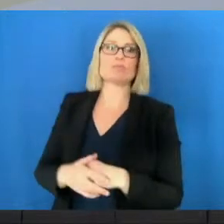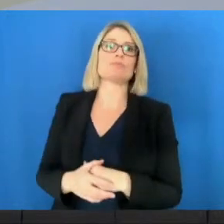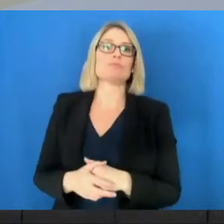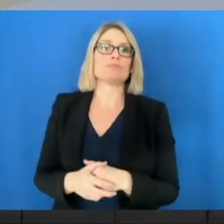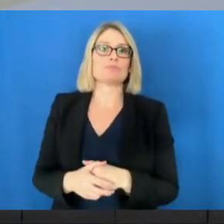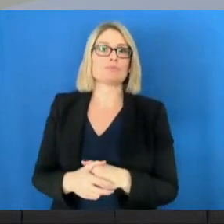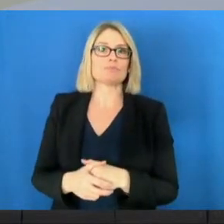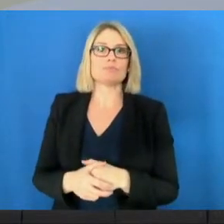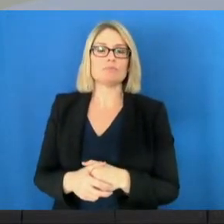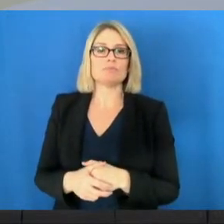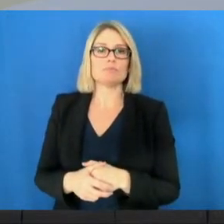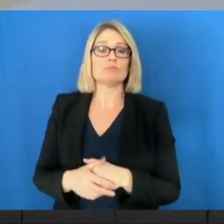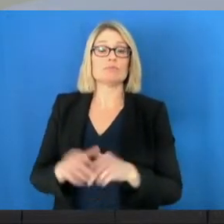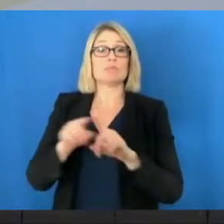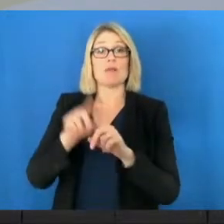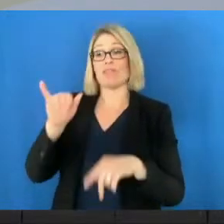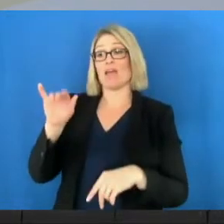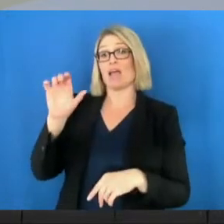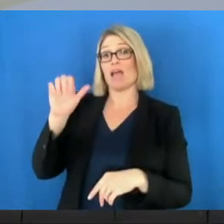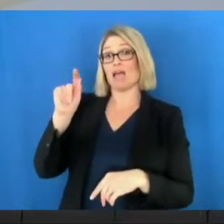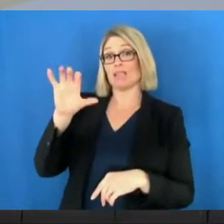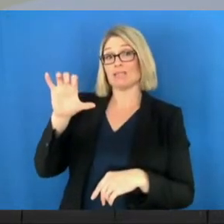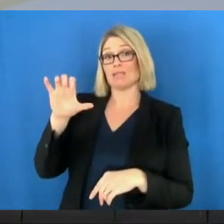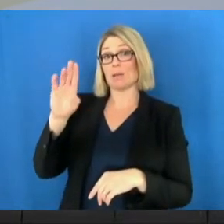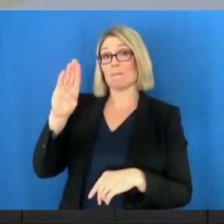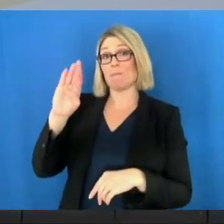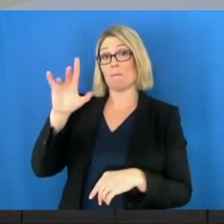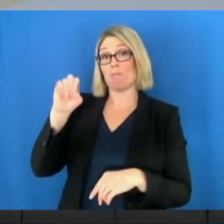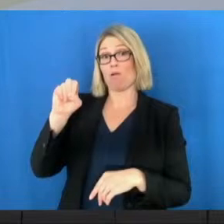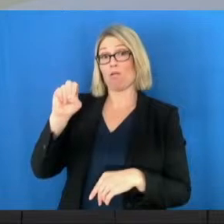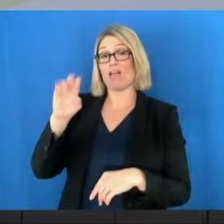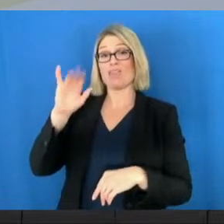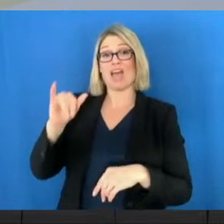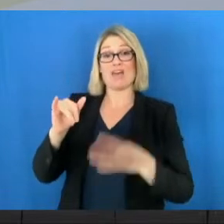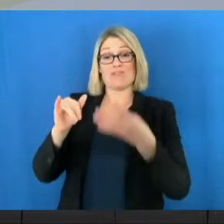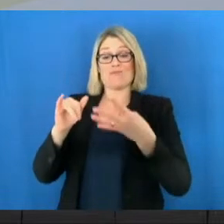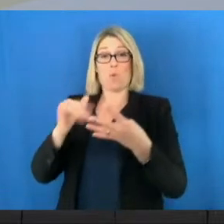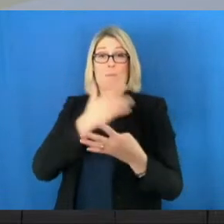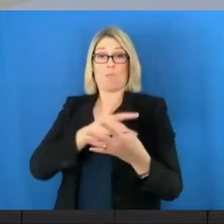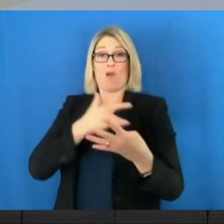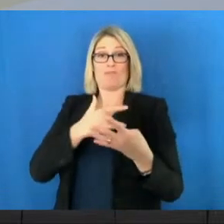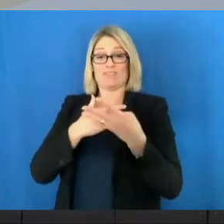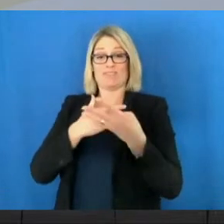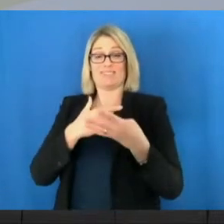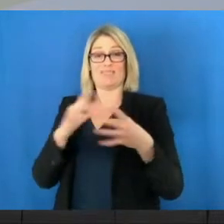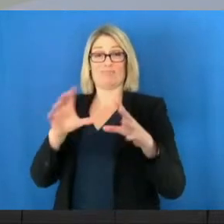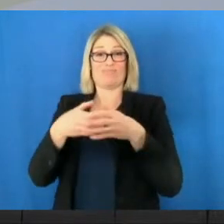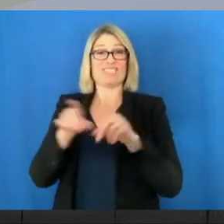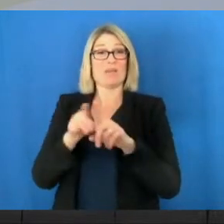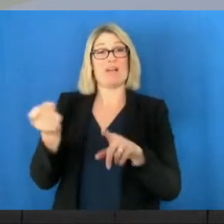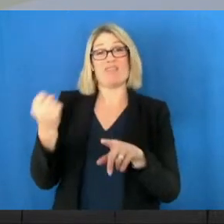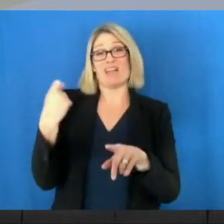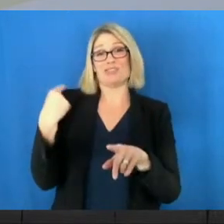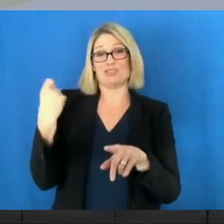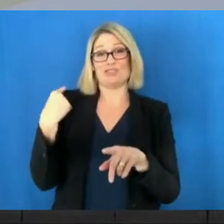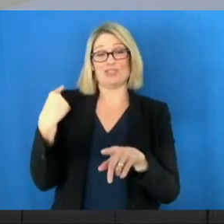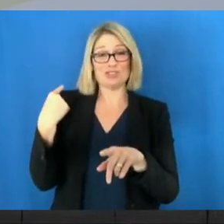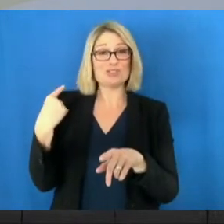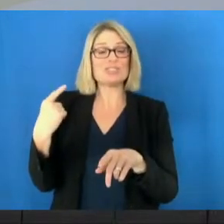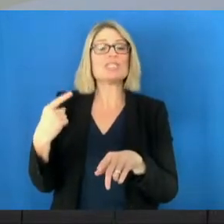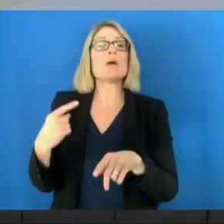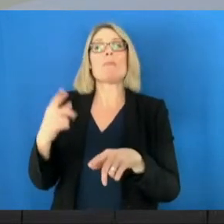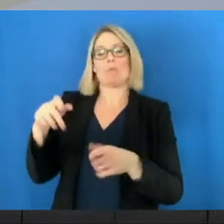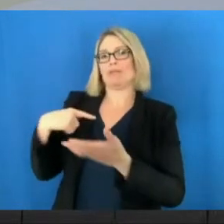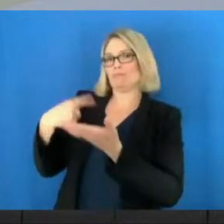an Atlantic bubble earlier in the spring and much earlier than we had last year, but that will be a decision with the